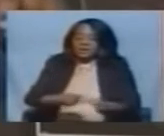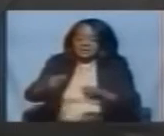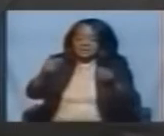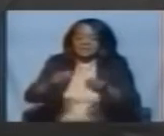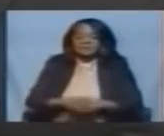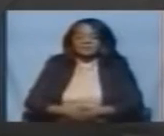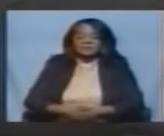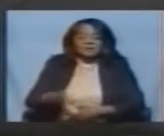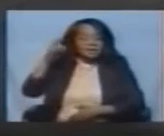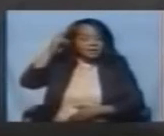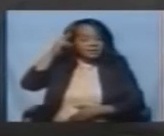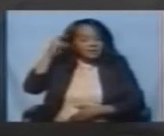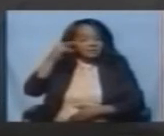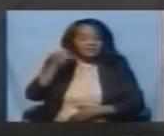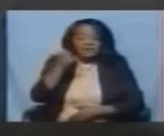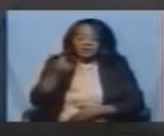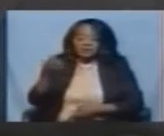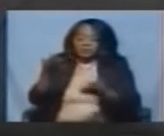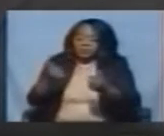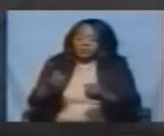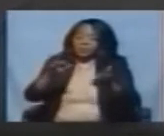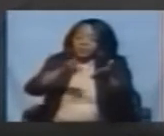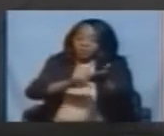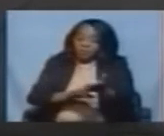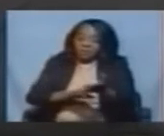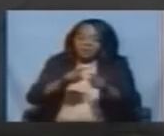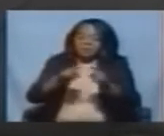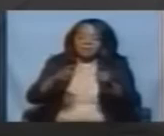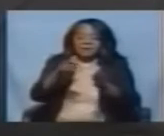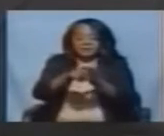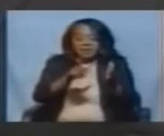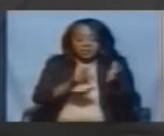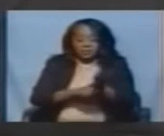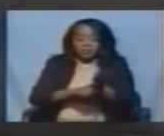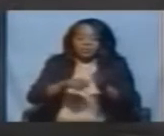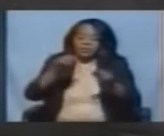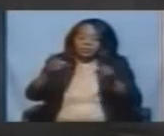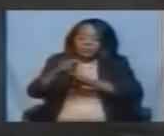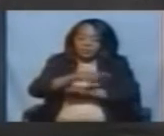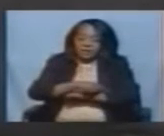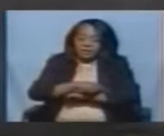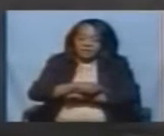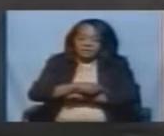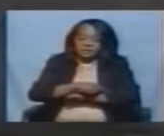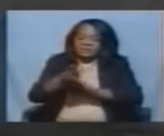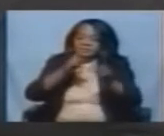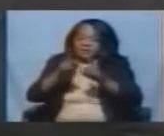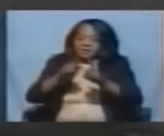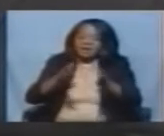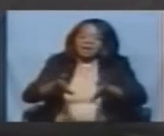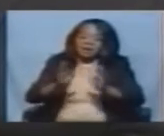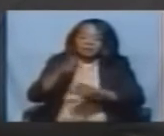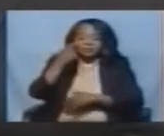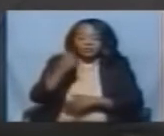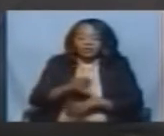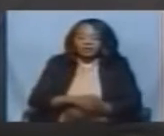recommend, you know, to be done in public procurement. But even the act itself, as it speaks today, it allows us to check that. Okay?